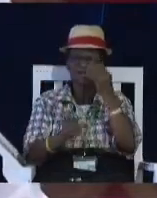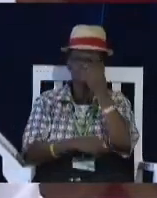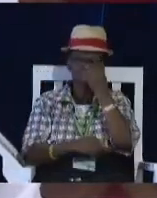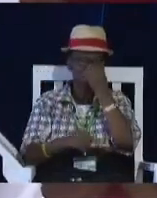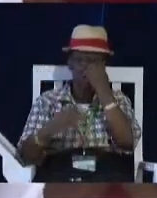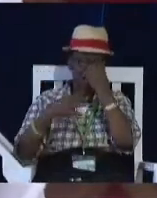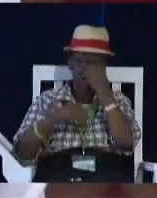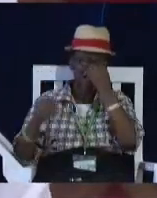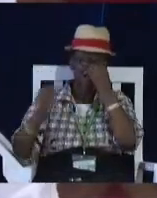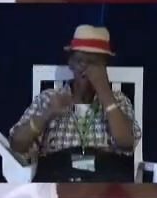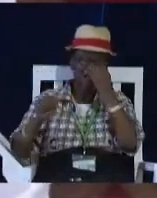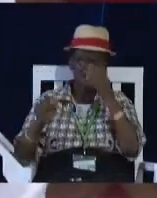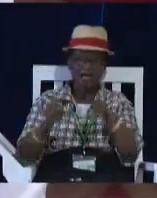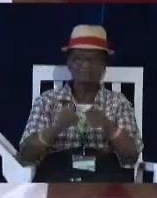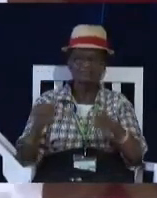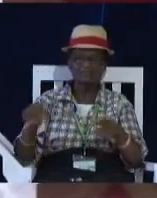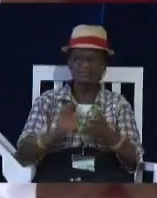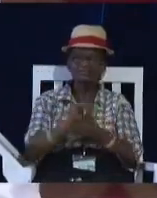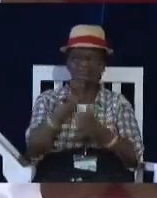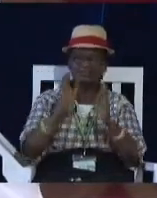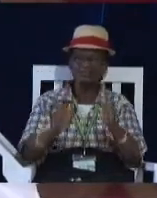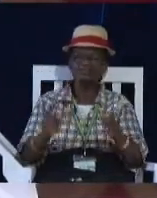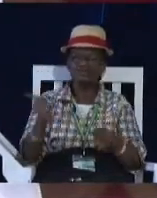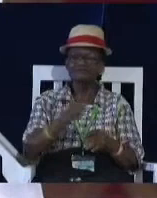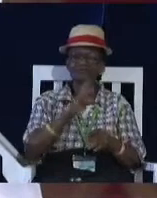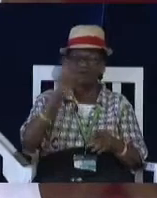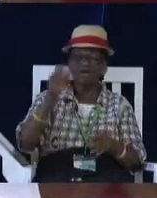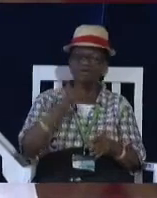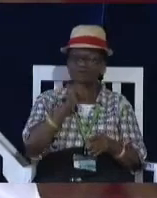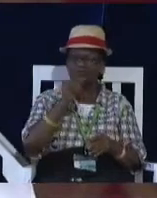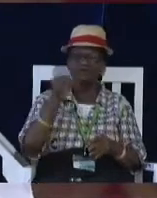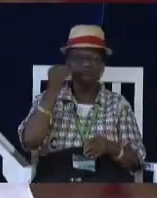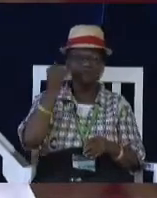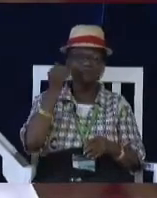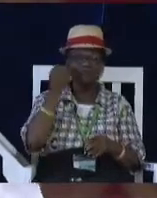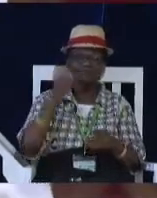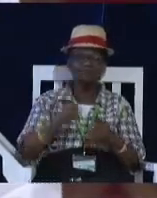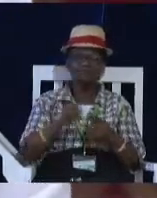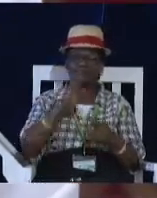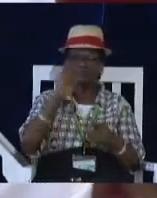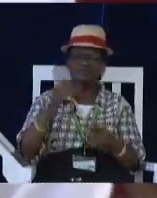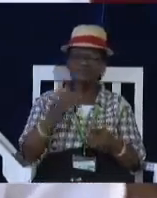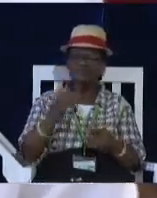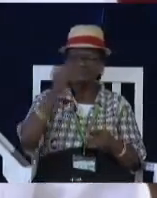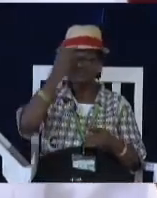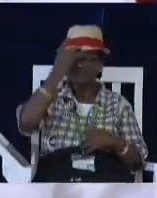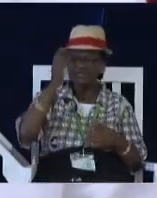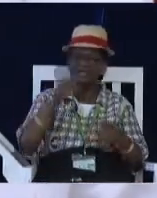As a believer, you are not supposed to be sick at all.